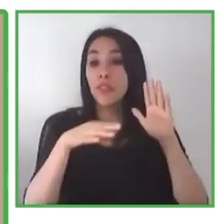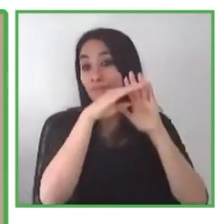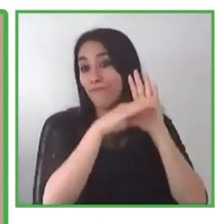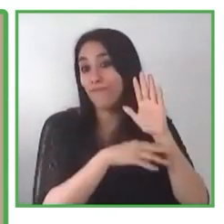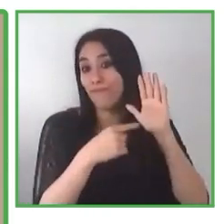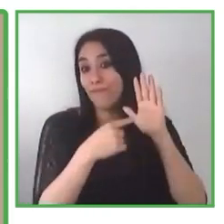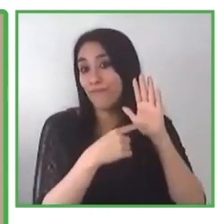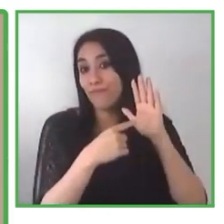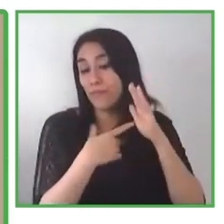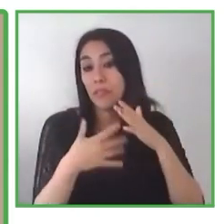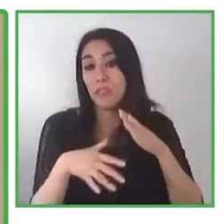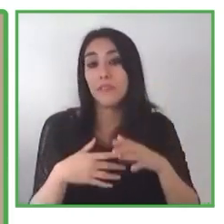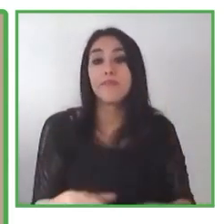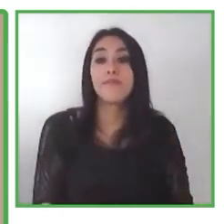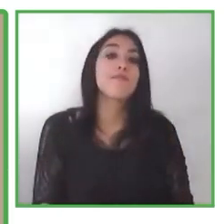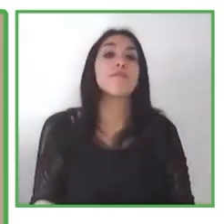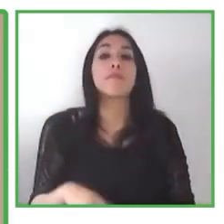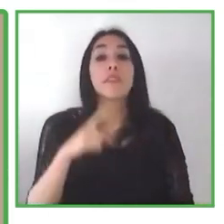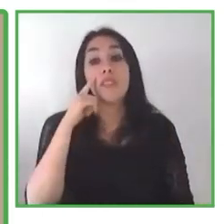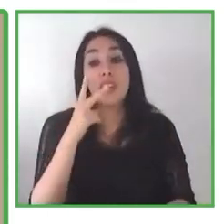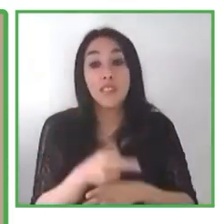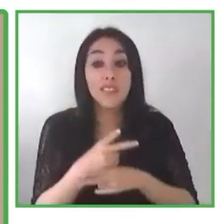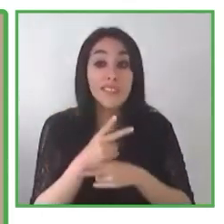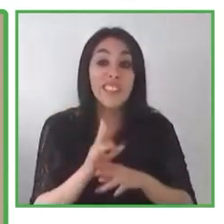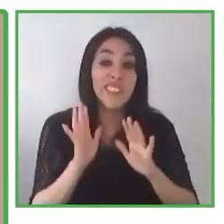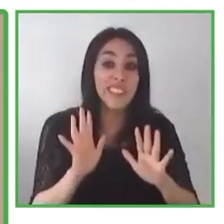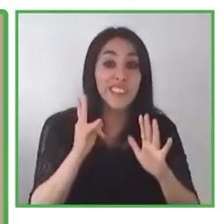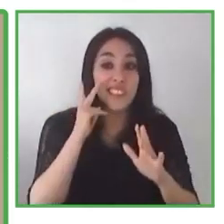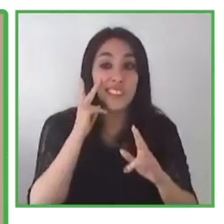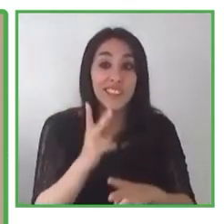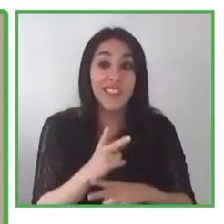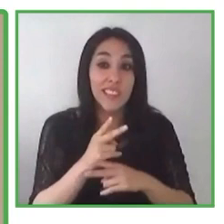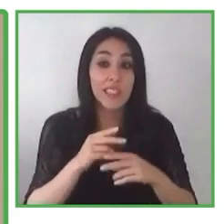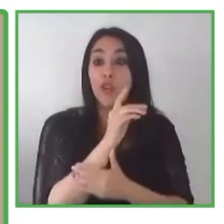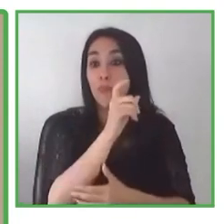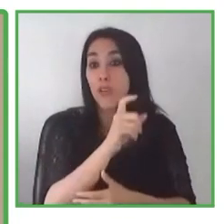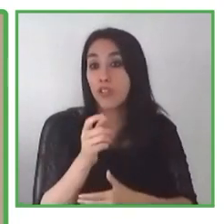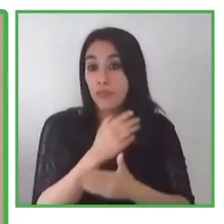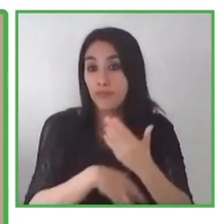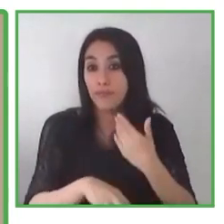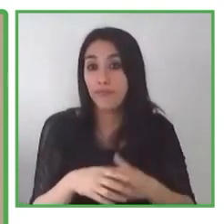have adopted employment and policies on